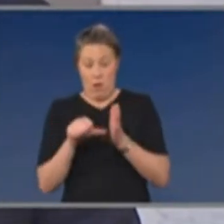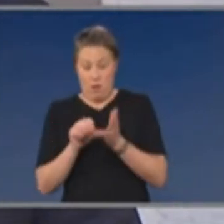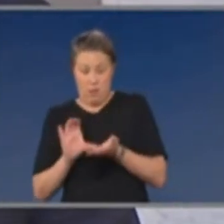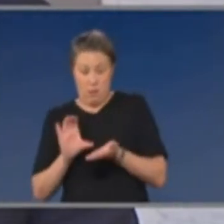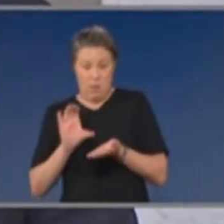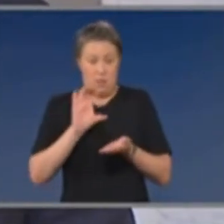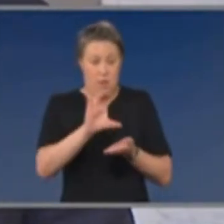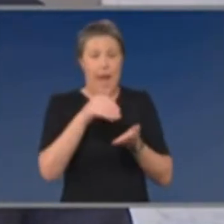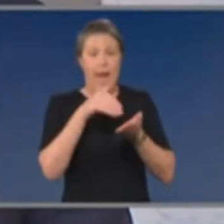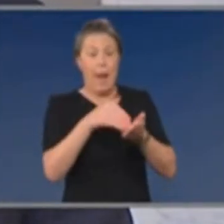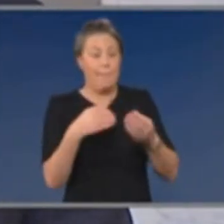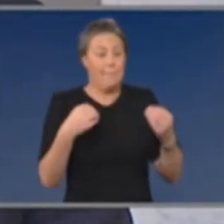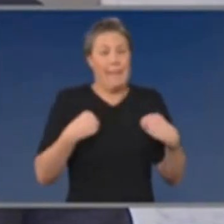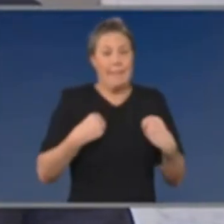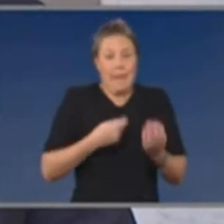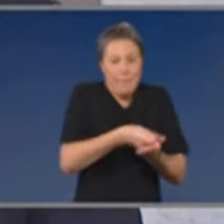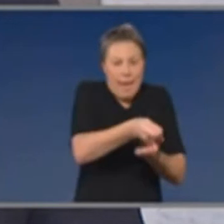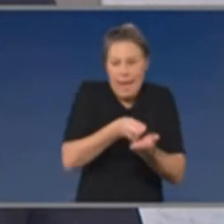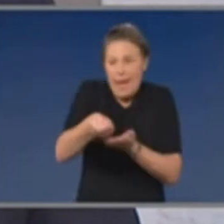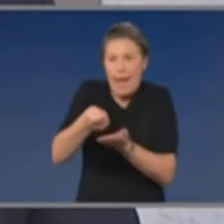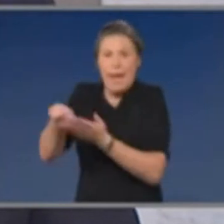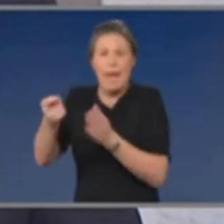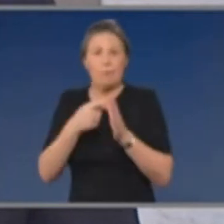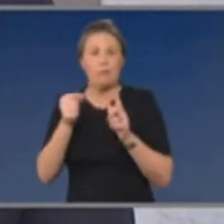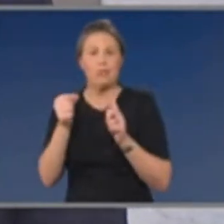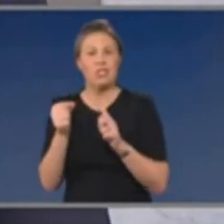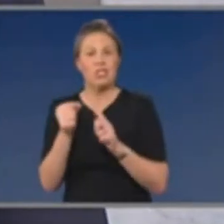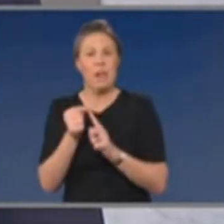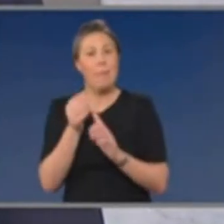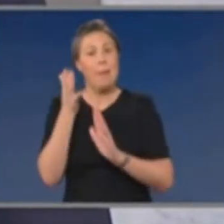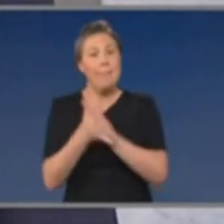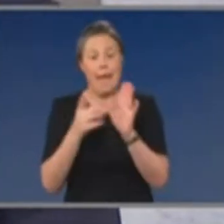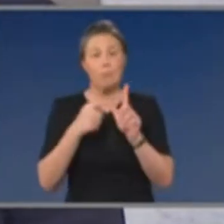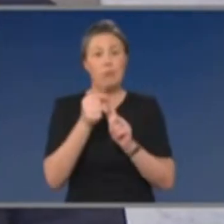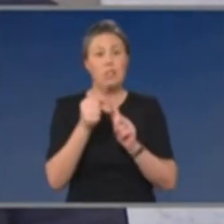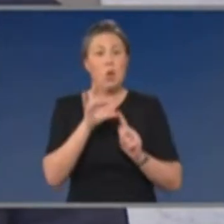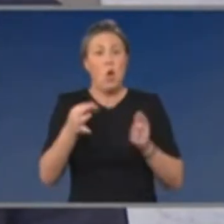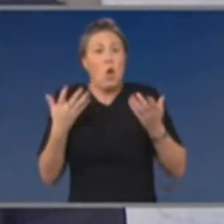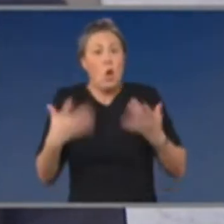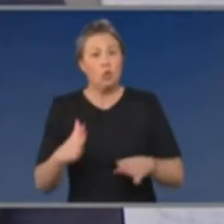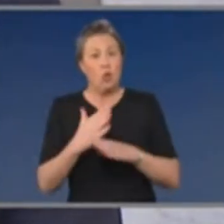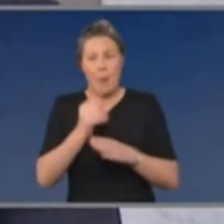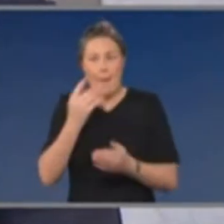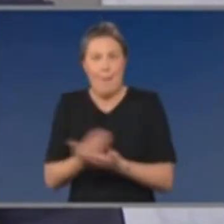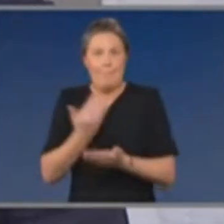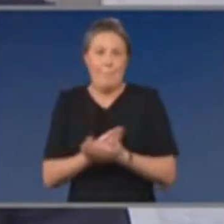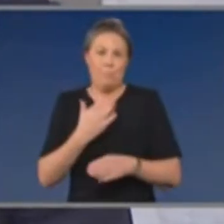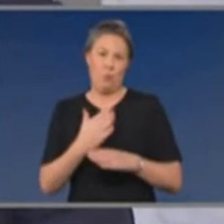and that will be extended to small and medium-sized businesses, and that will come at a cost between now and the end of March of some $1.5